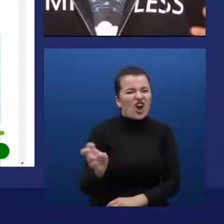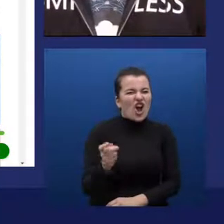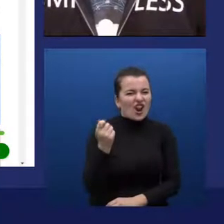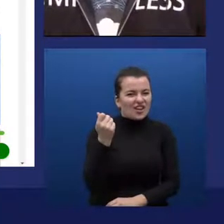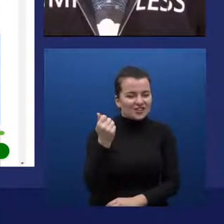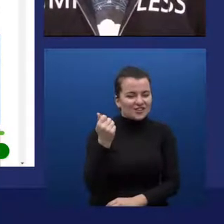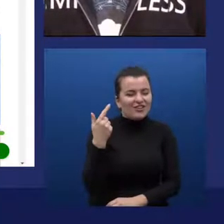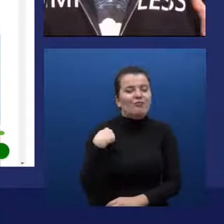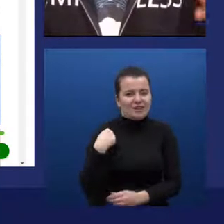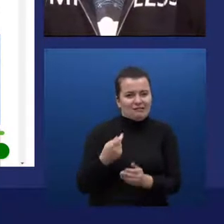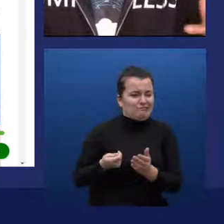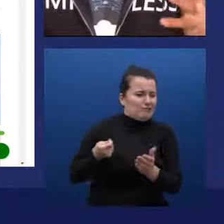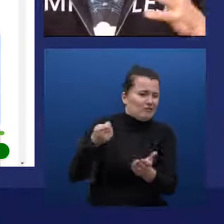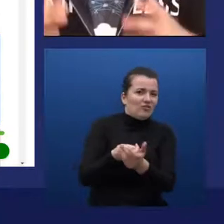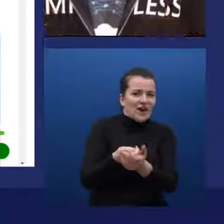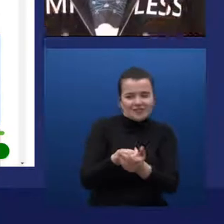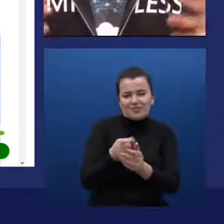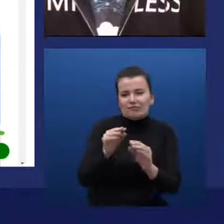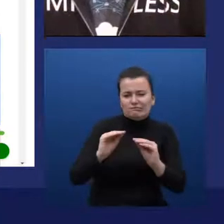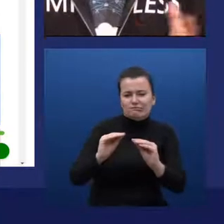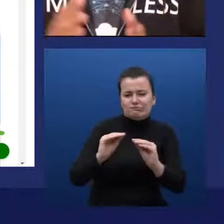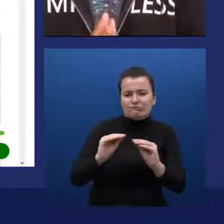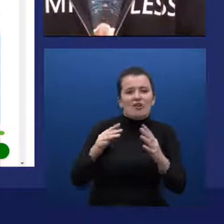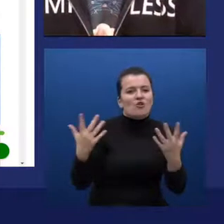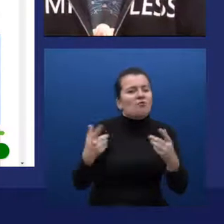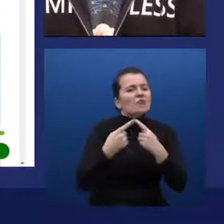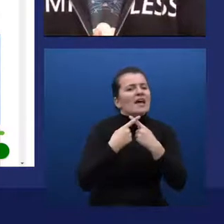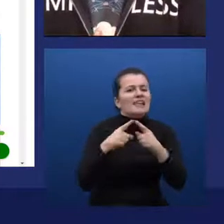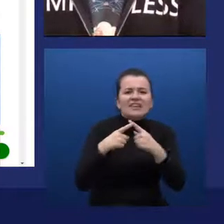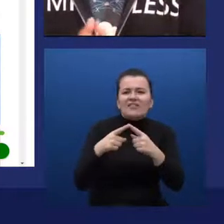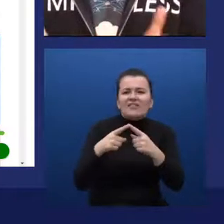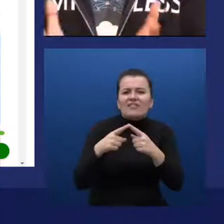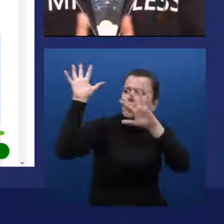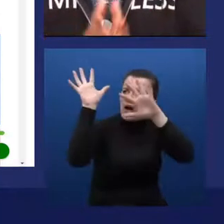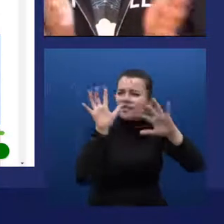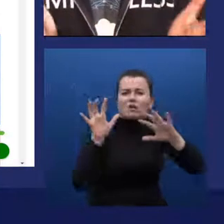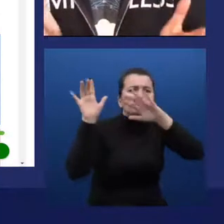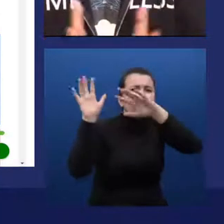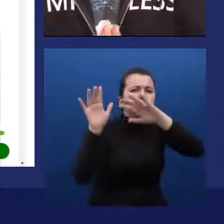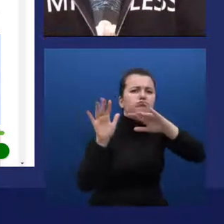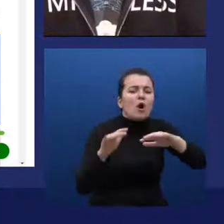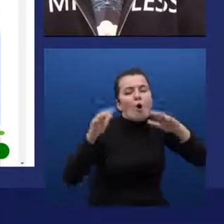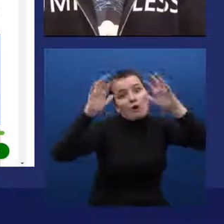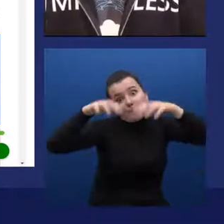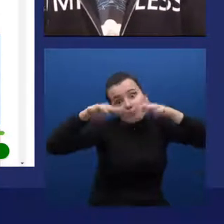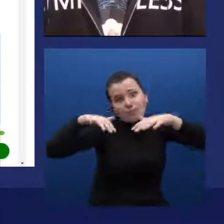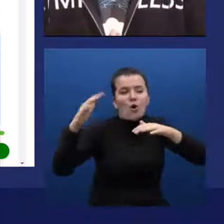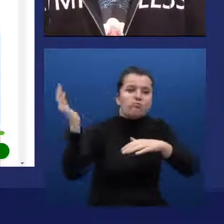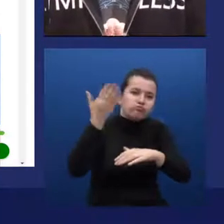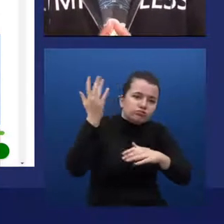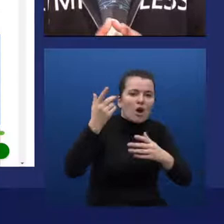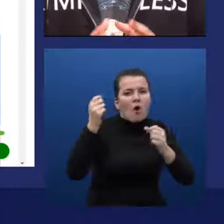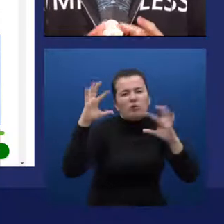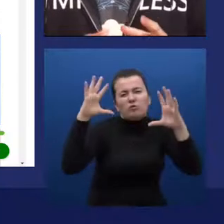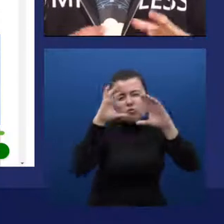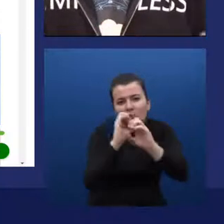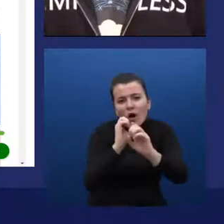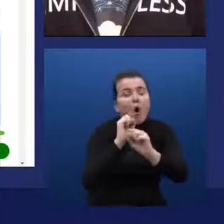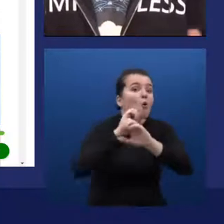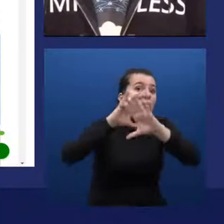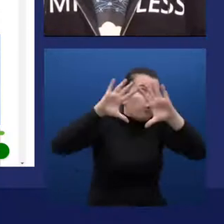different environments, cloudy day, rainy day, sunny day, what have you. But it was always just the life jacket, right? So